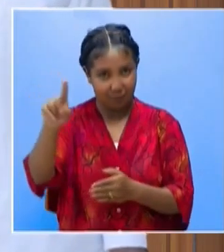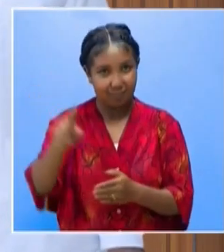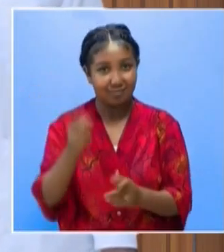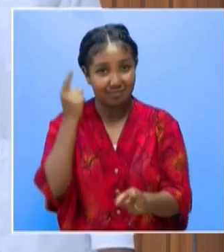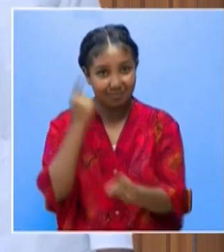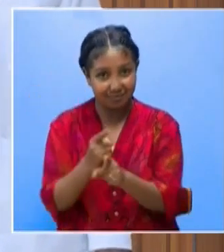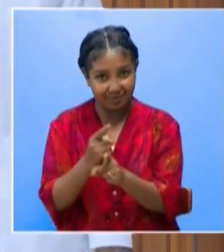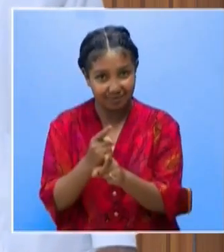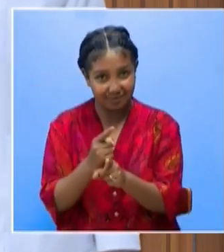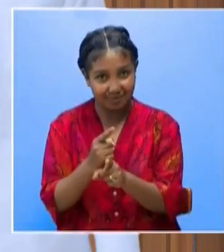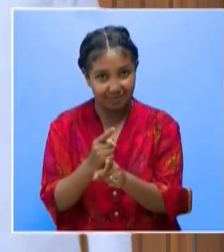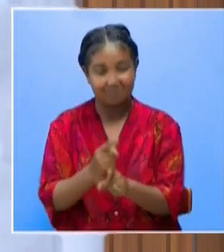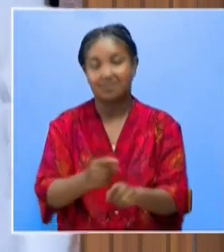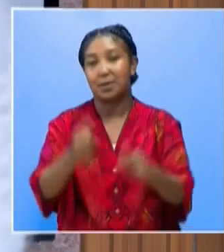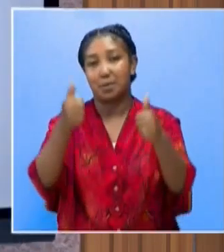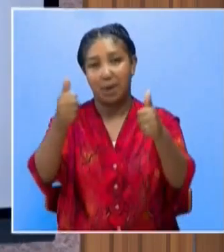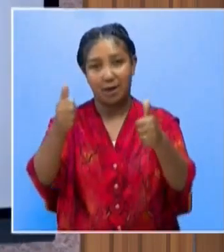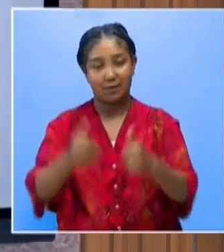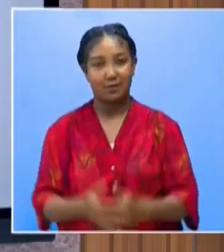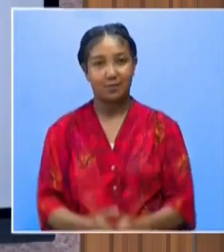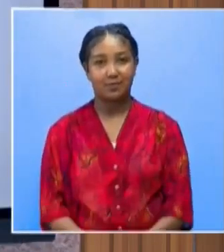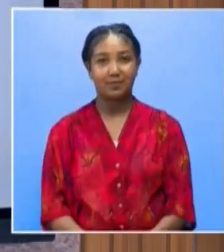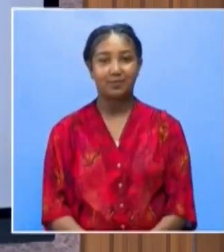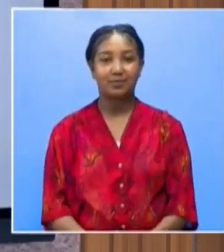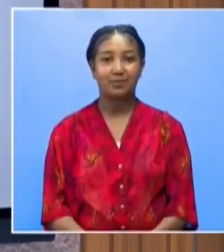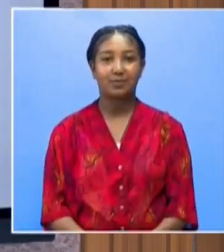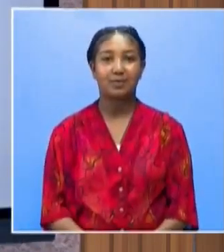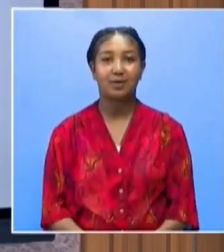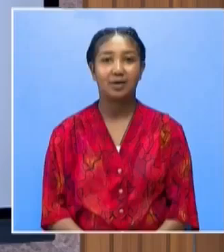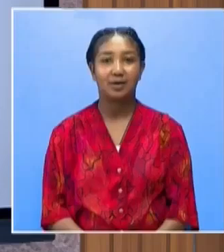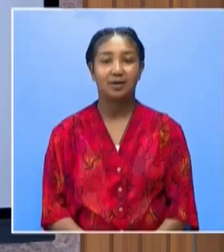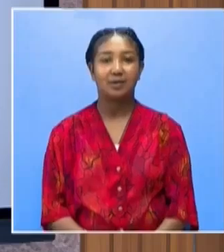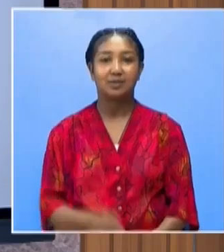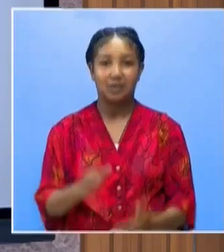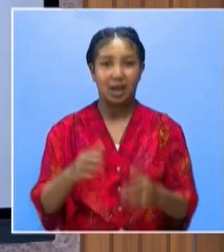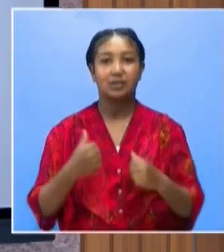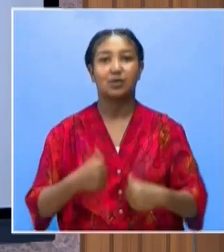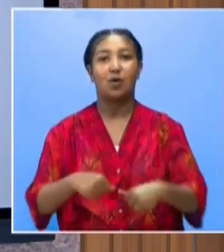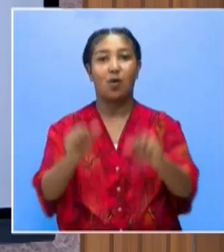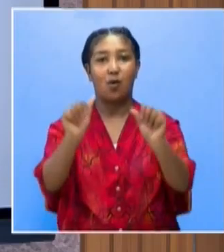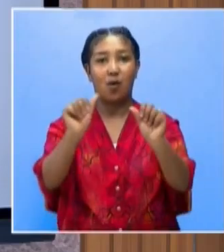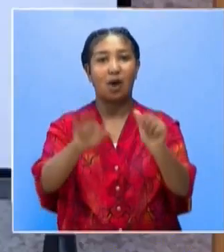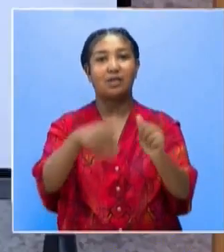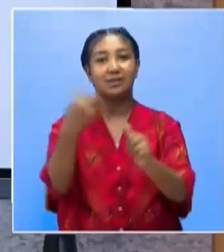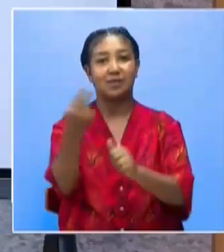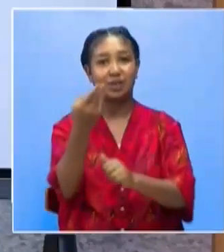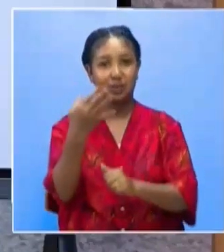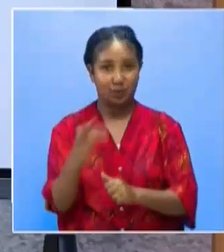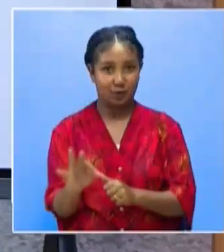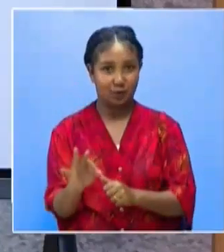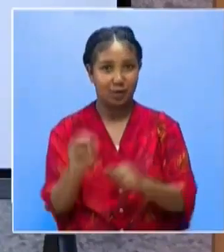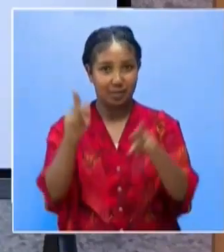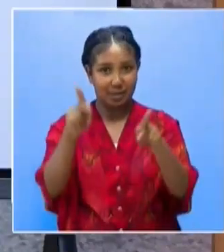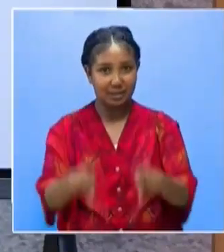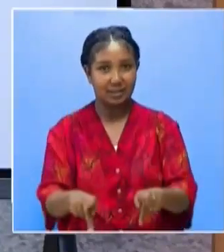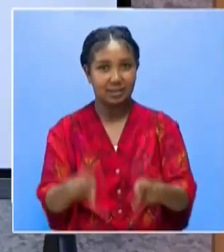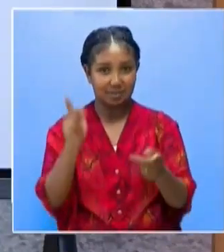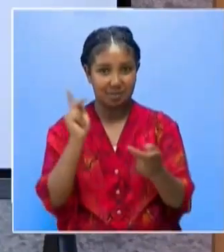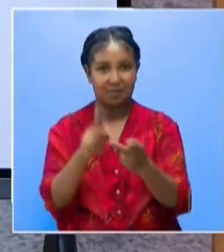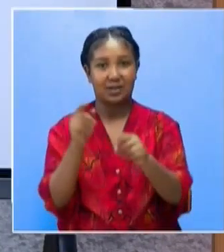I right? Bravo. Okay, let's go to another function of present perfect